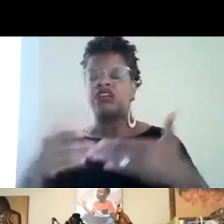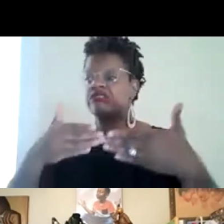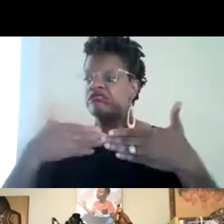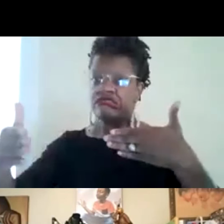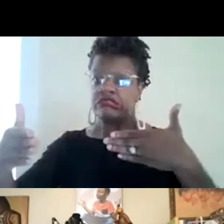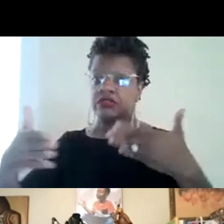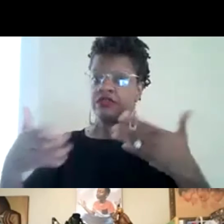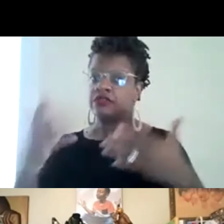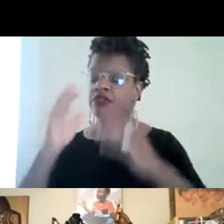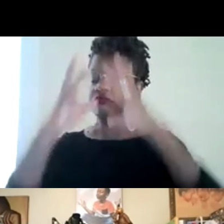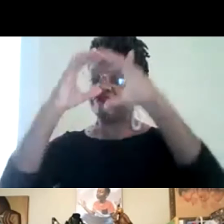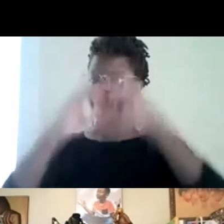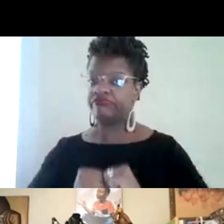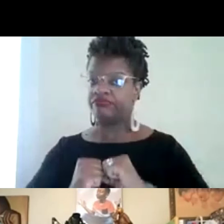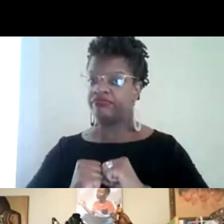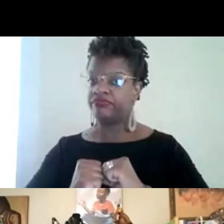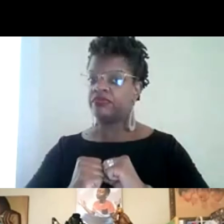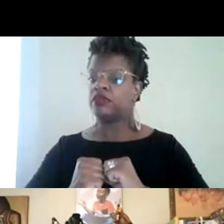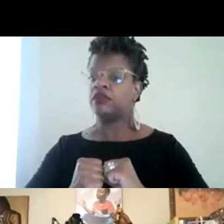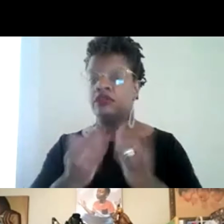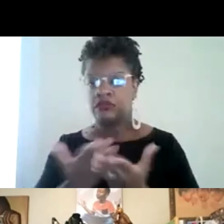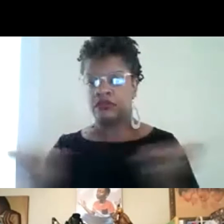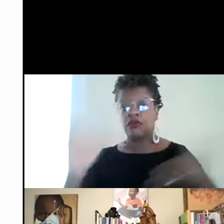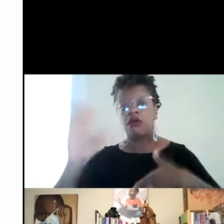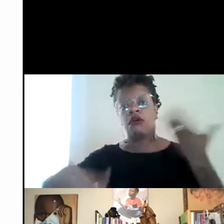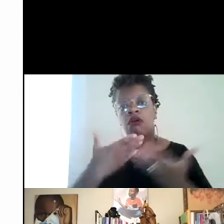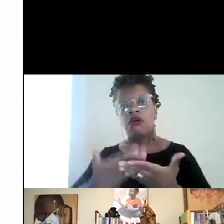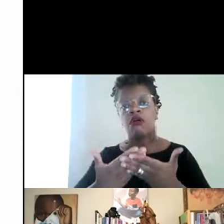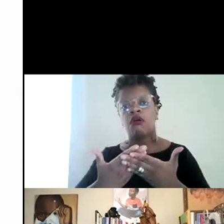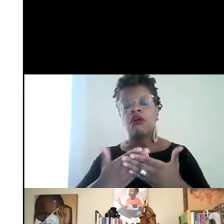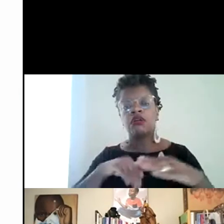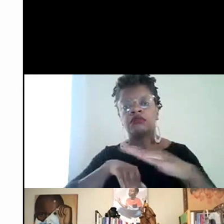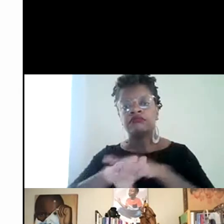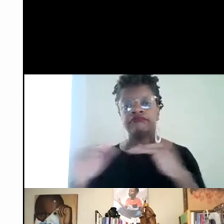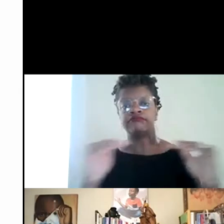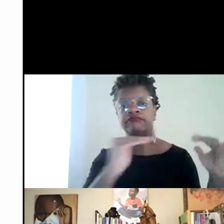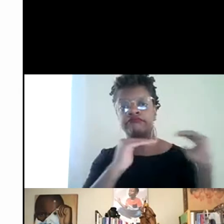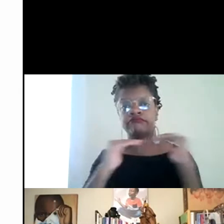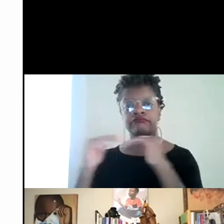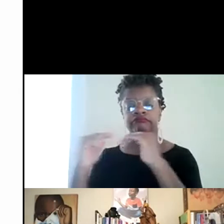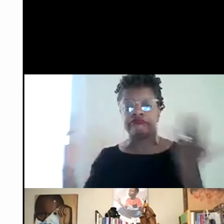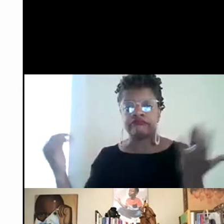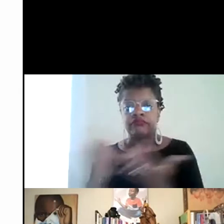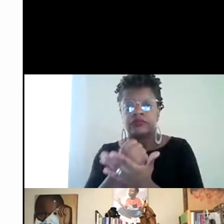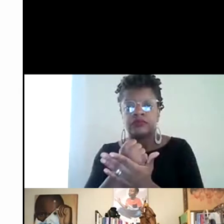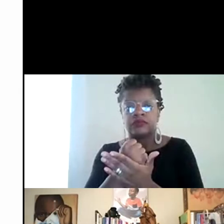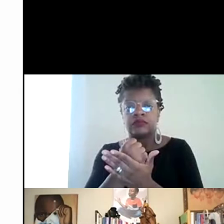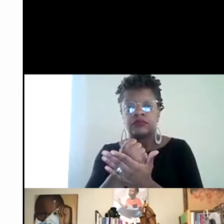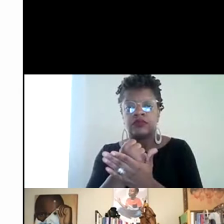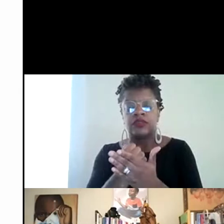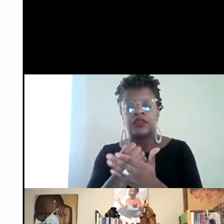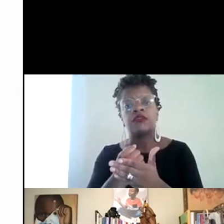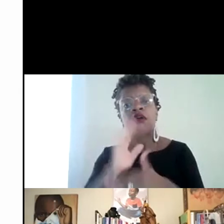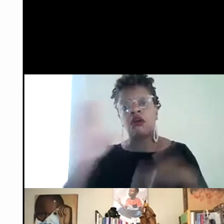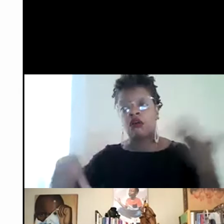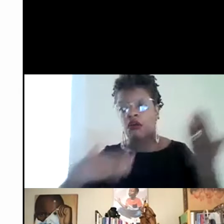add, dismantle them, and ensure that there's equitable access and opportunity is available